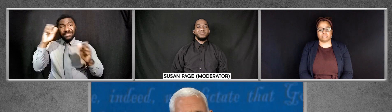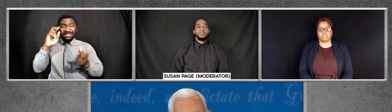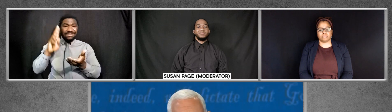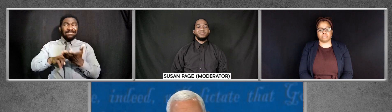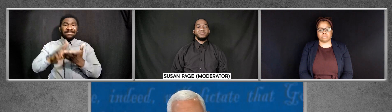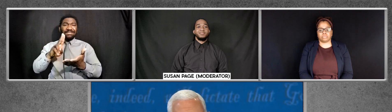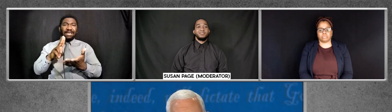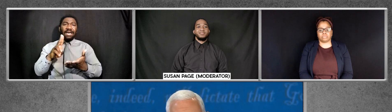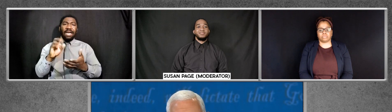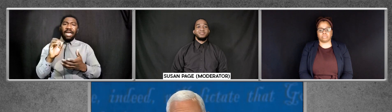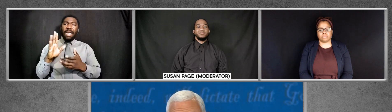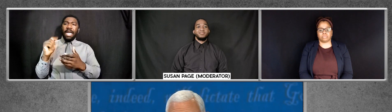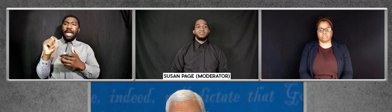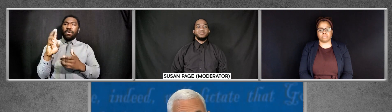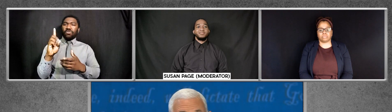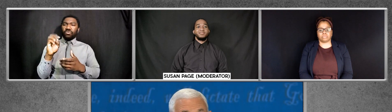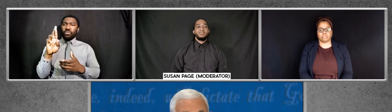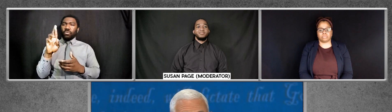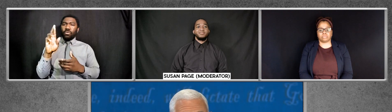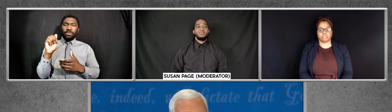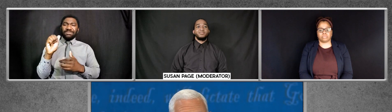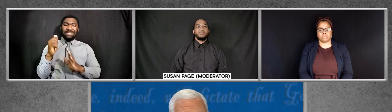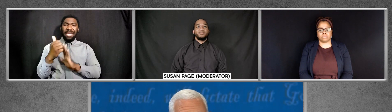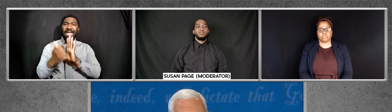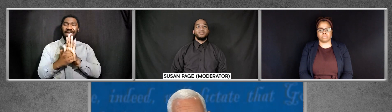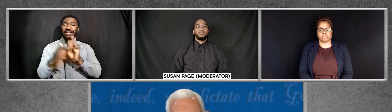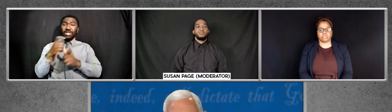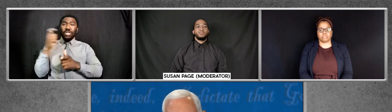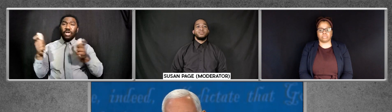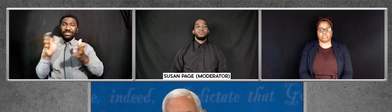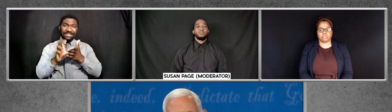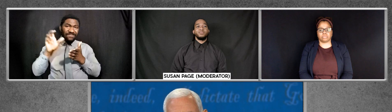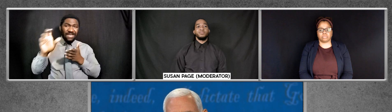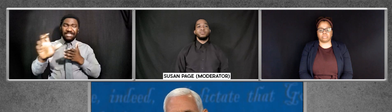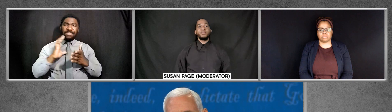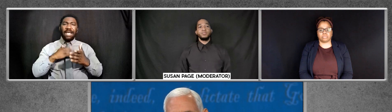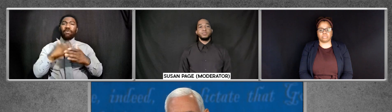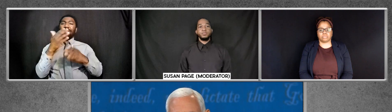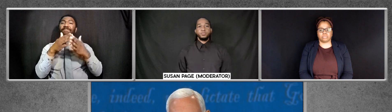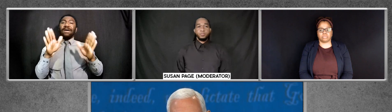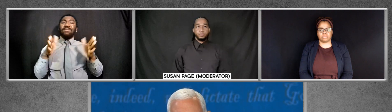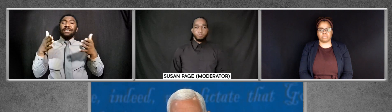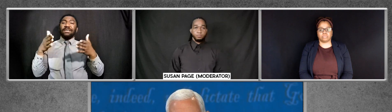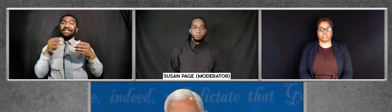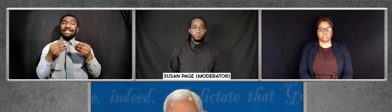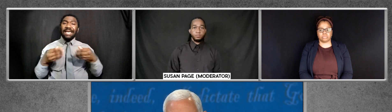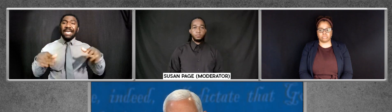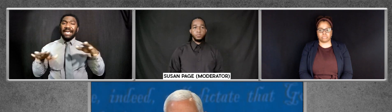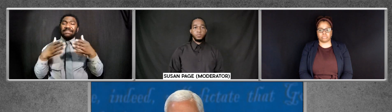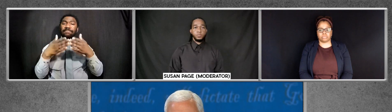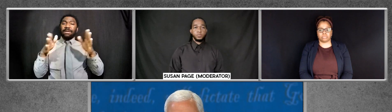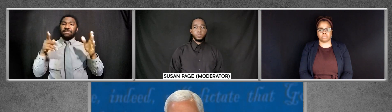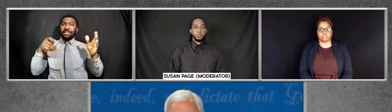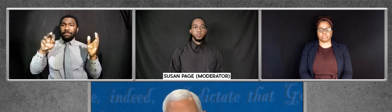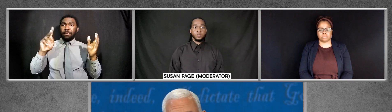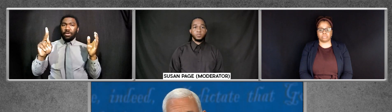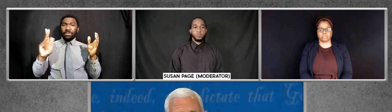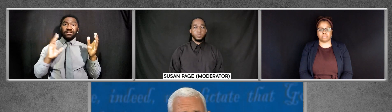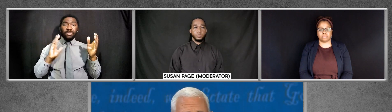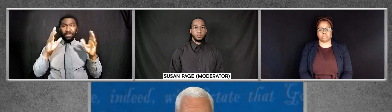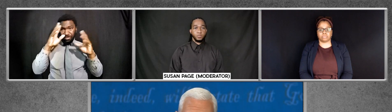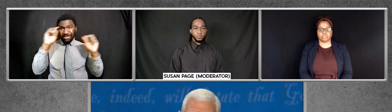lands and public parks in 100 years. So President Trump has made a commitment to conservation and to the environment.